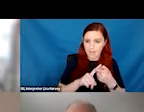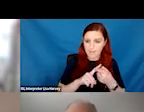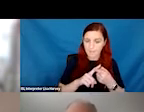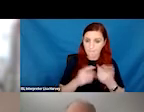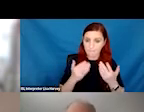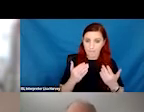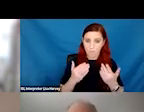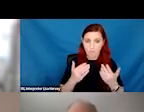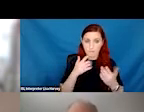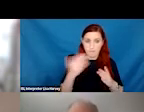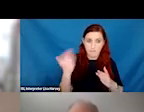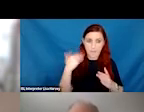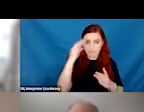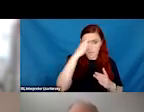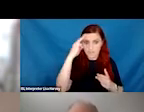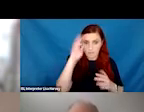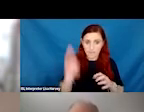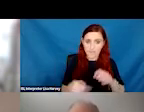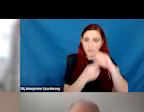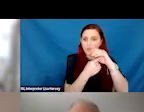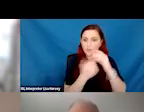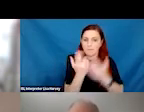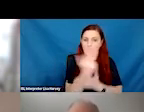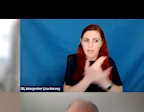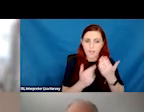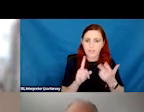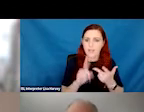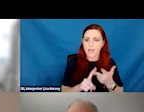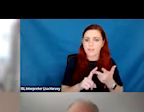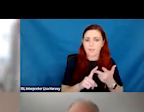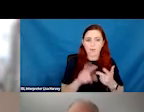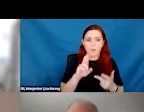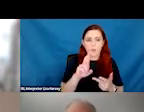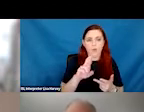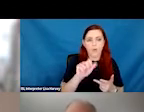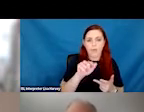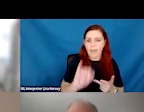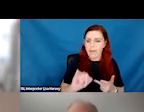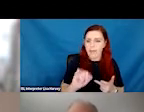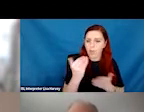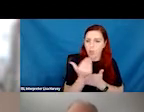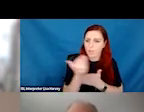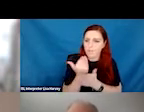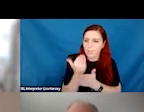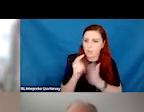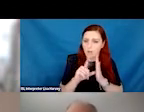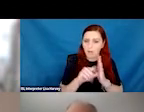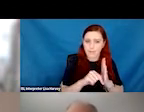the Institute of Designers, and an RAI Conservation Architect Grade